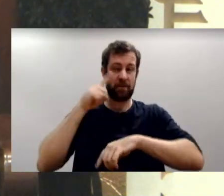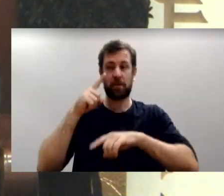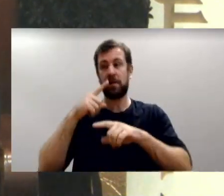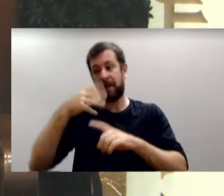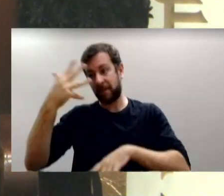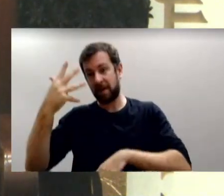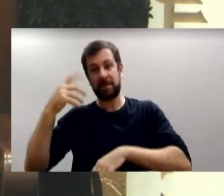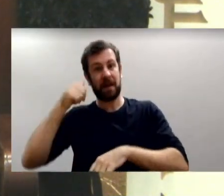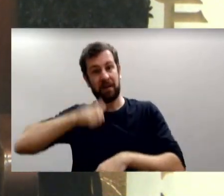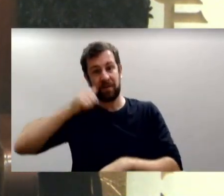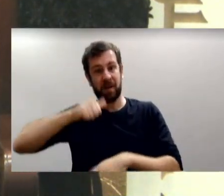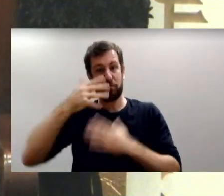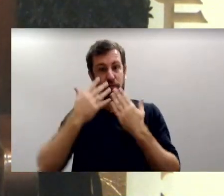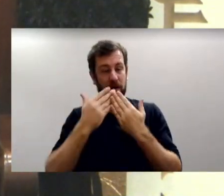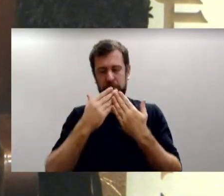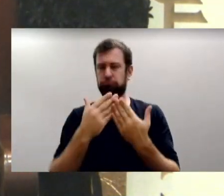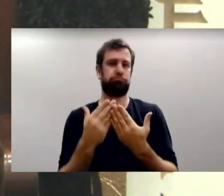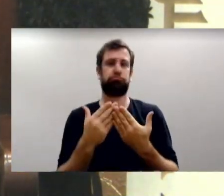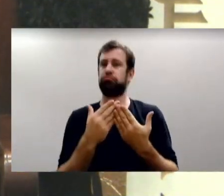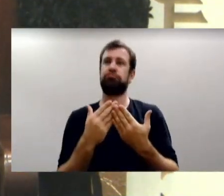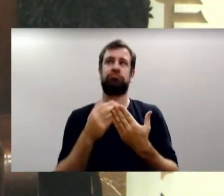prayers.